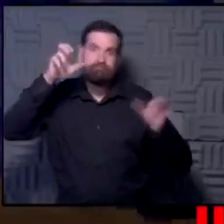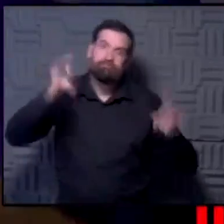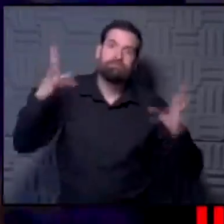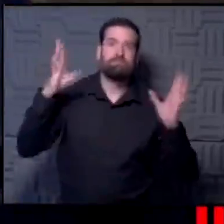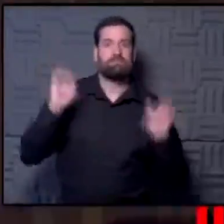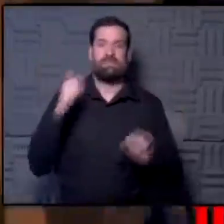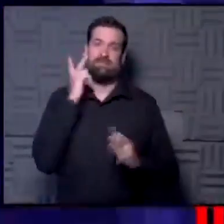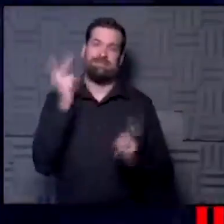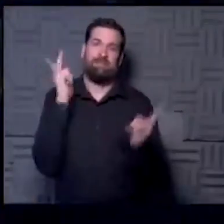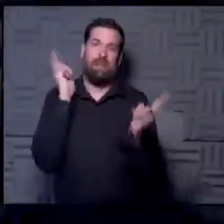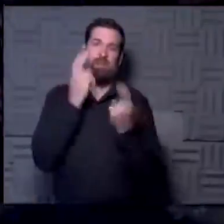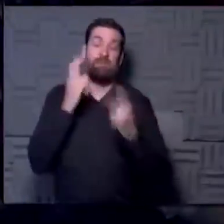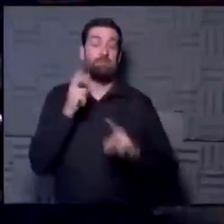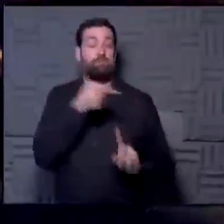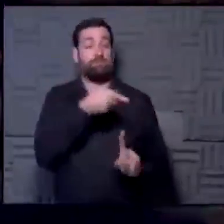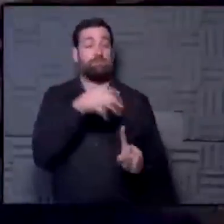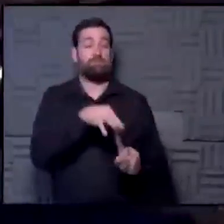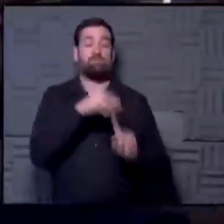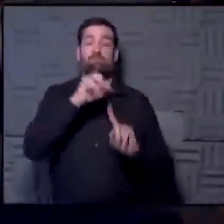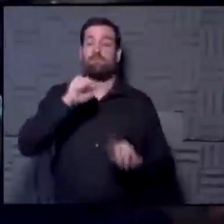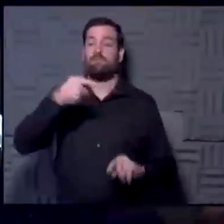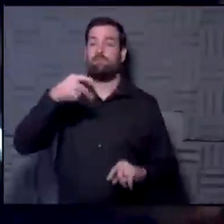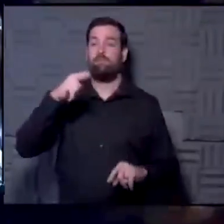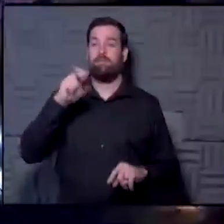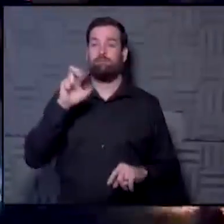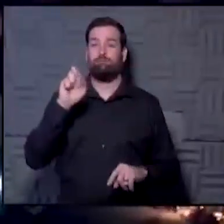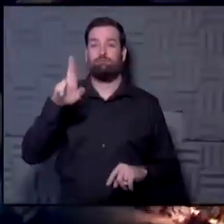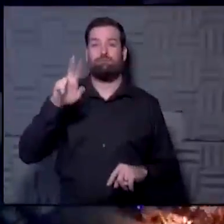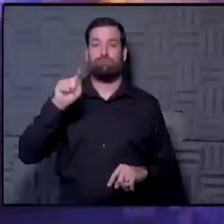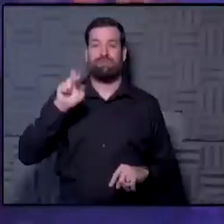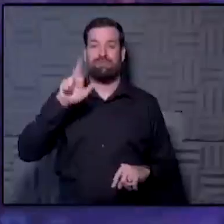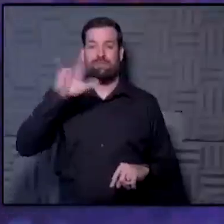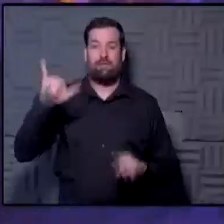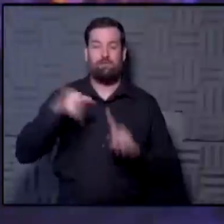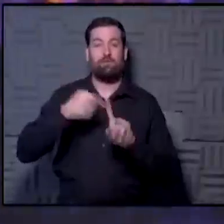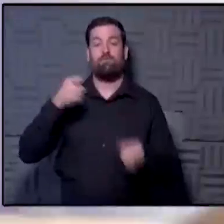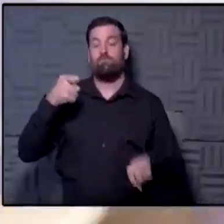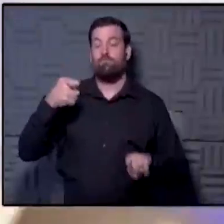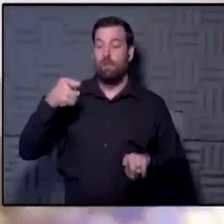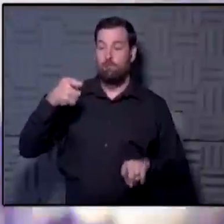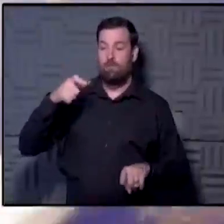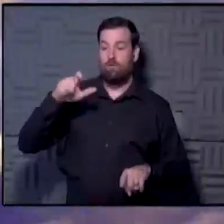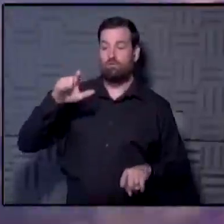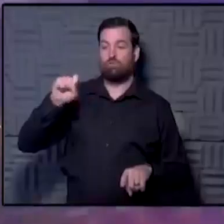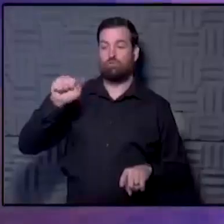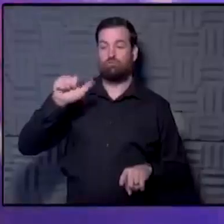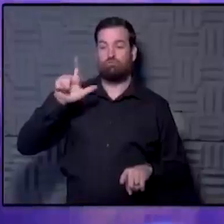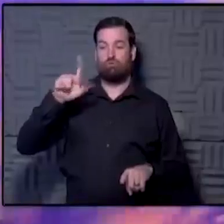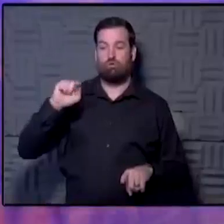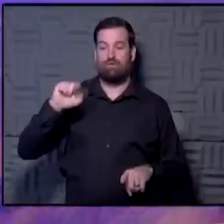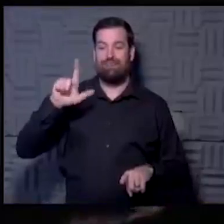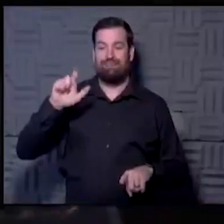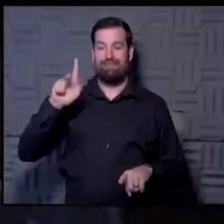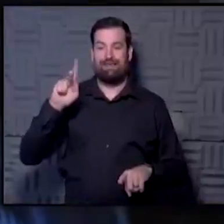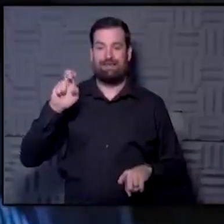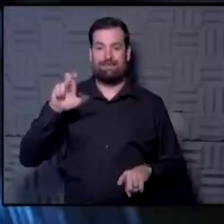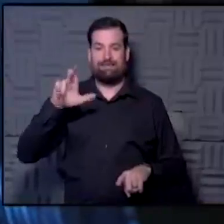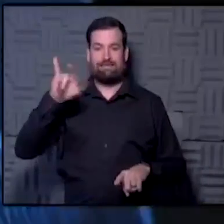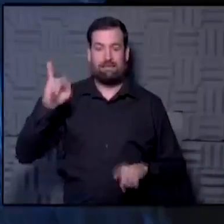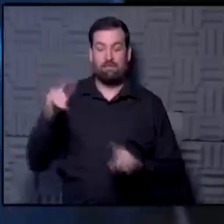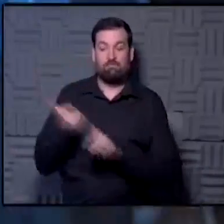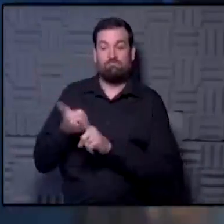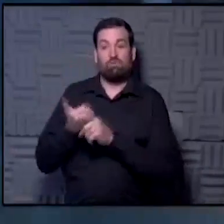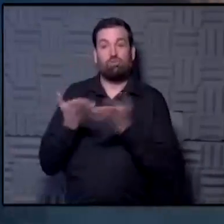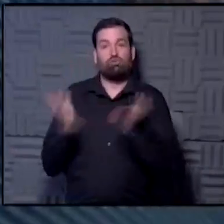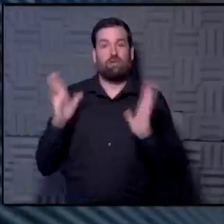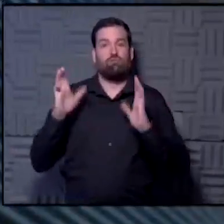Halloween. So our special guest today is Spencer Terry from Salt Lake City. Salt Lake City. Spencer is the general manager of the